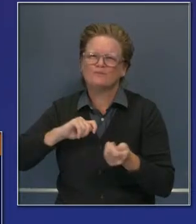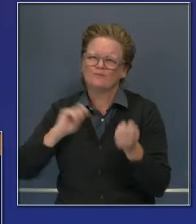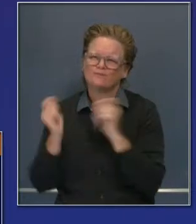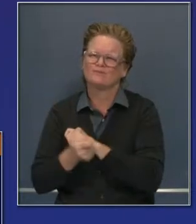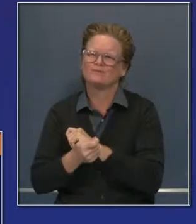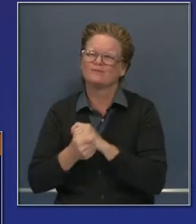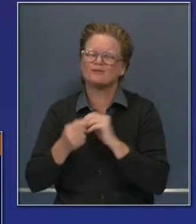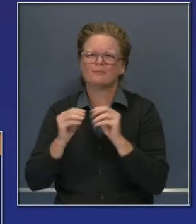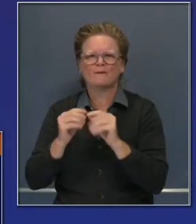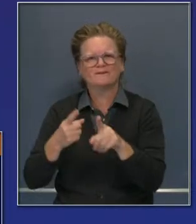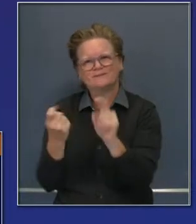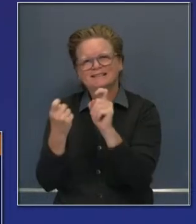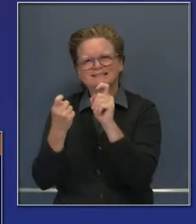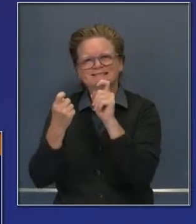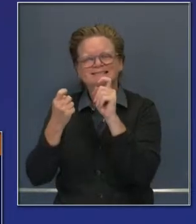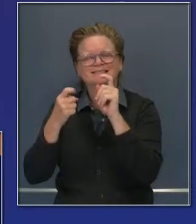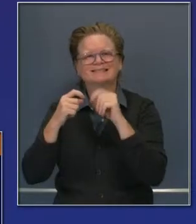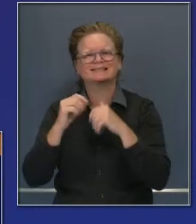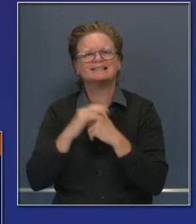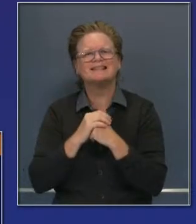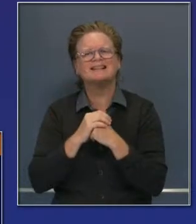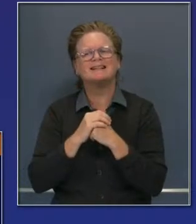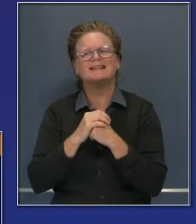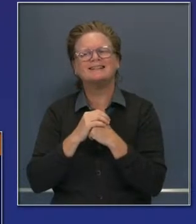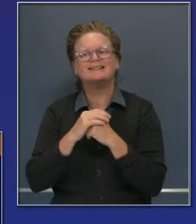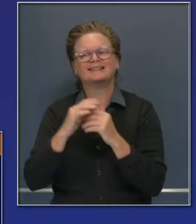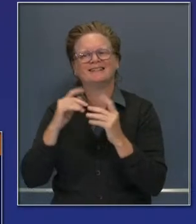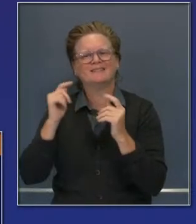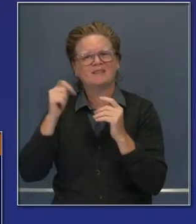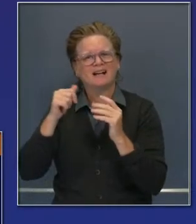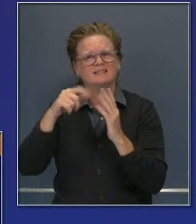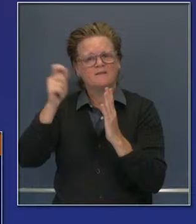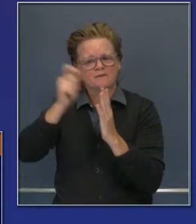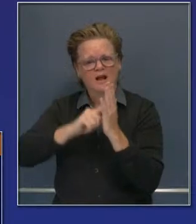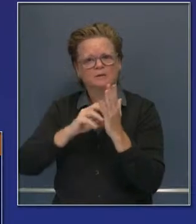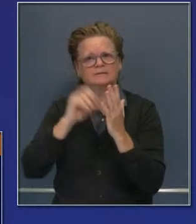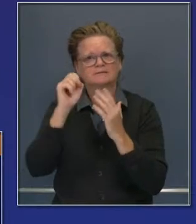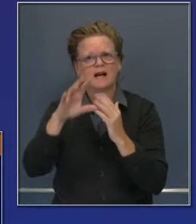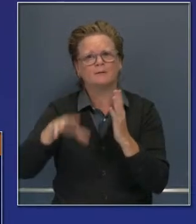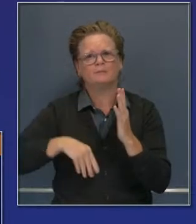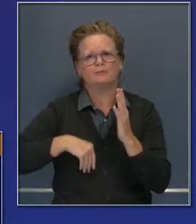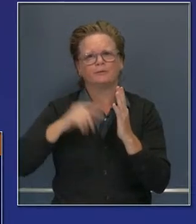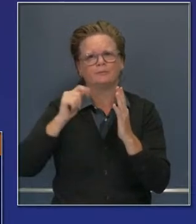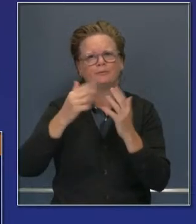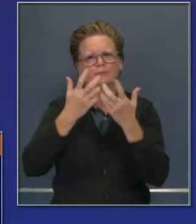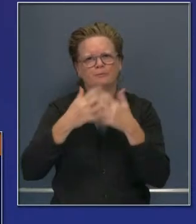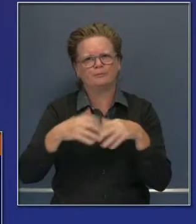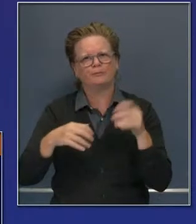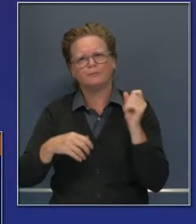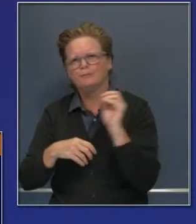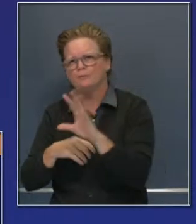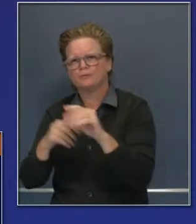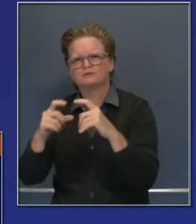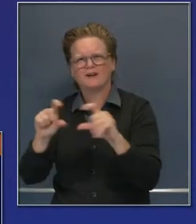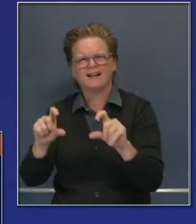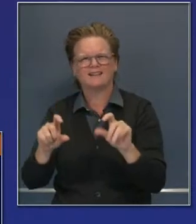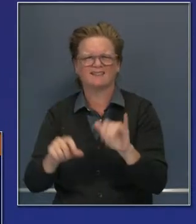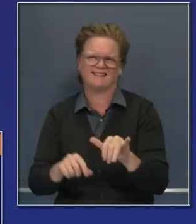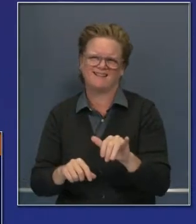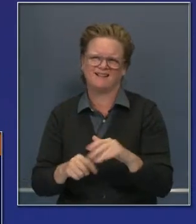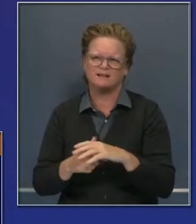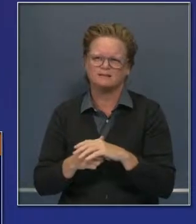really appreciate that. Our recommendations were across the board, definitely looking at their processes, looking